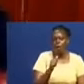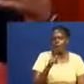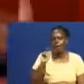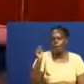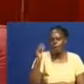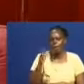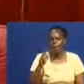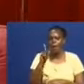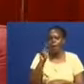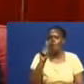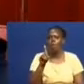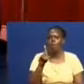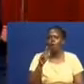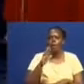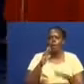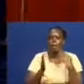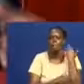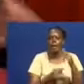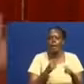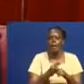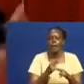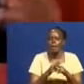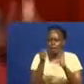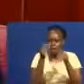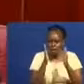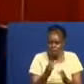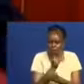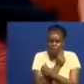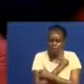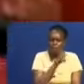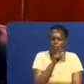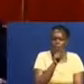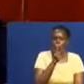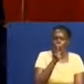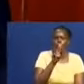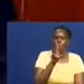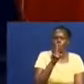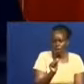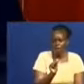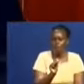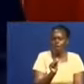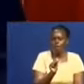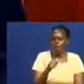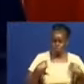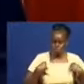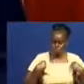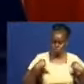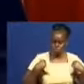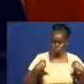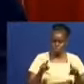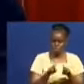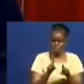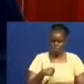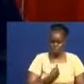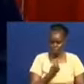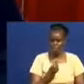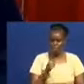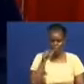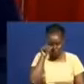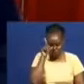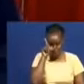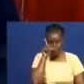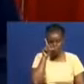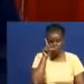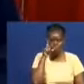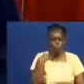given kaunda a bad name. I want Kenyans to love kaundas the way I loved them. Let us wake